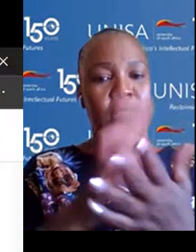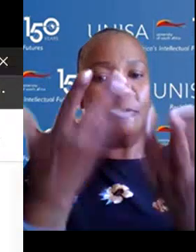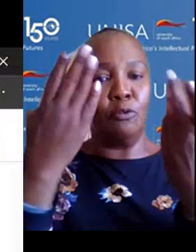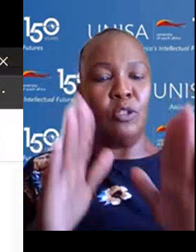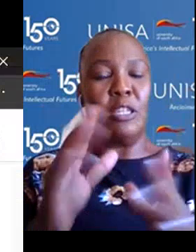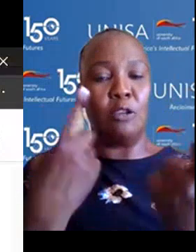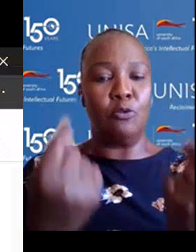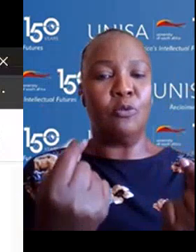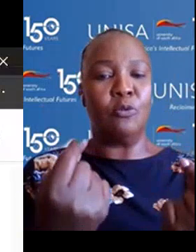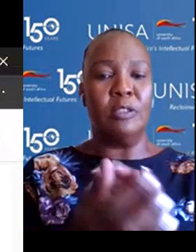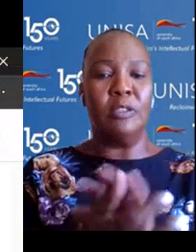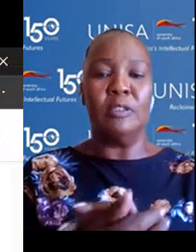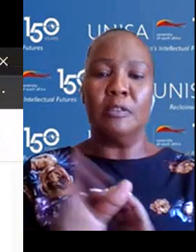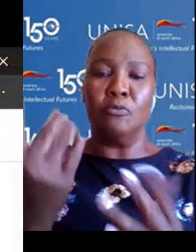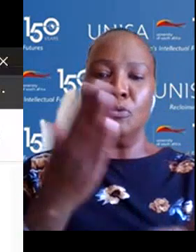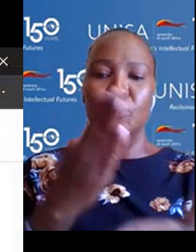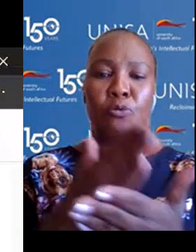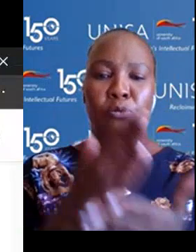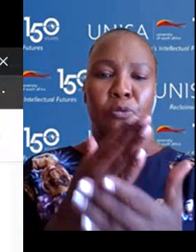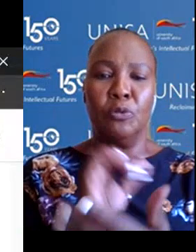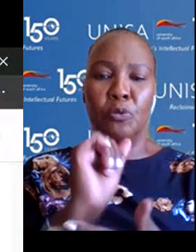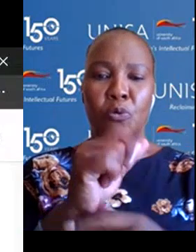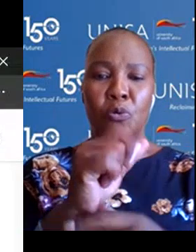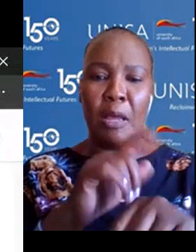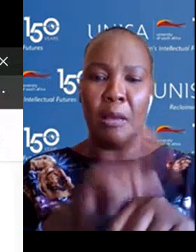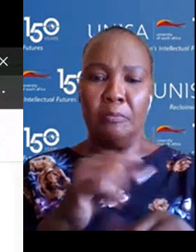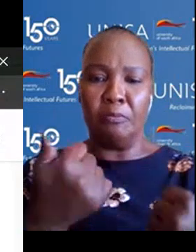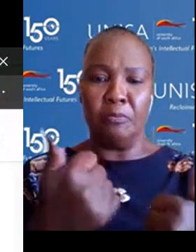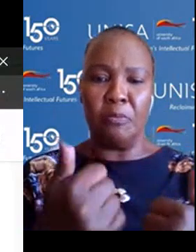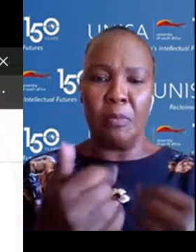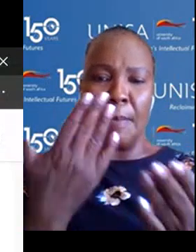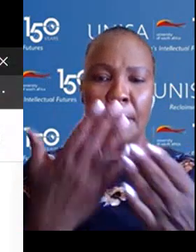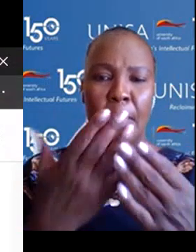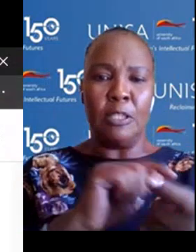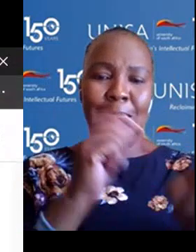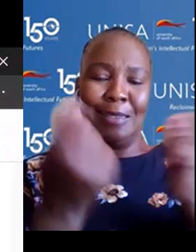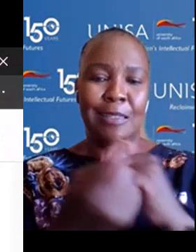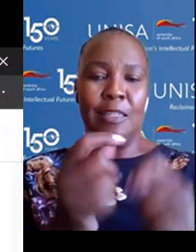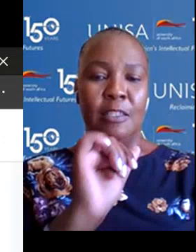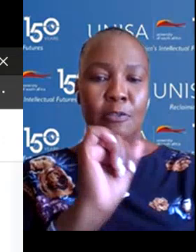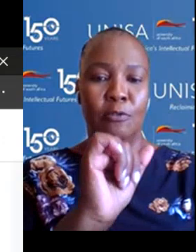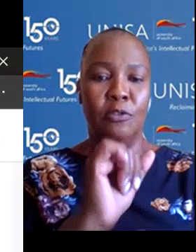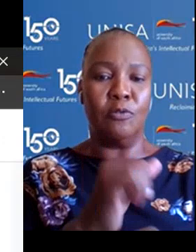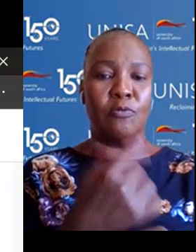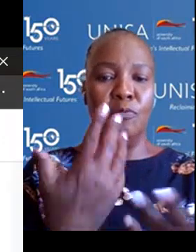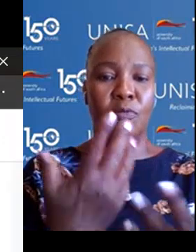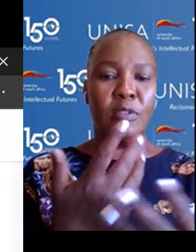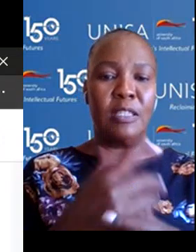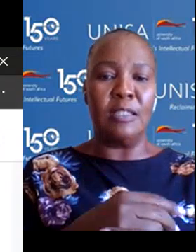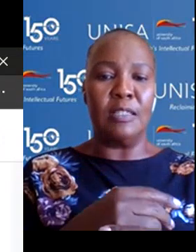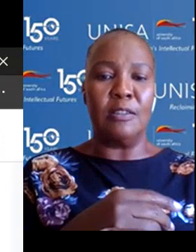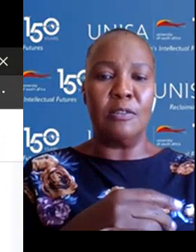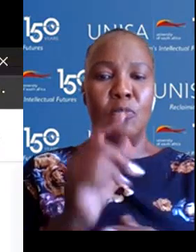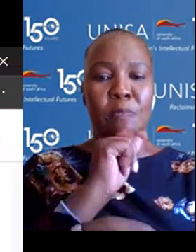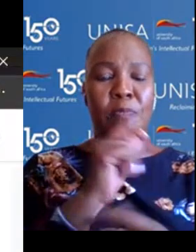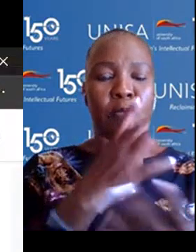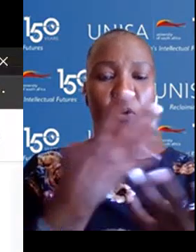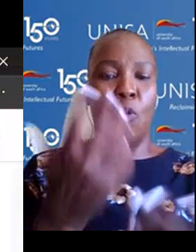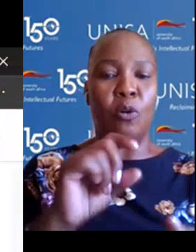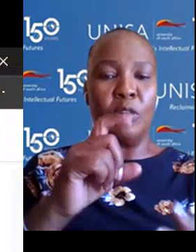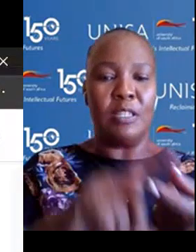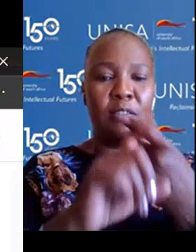doing it. Not sure if your time is correct. Maybe you might need to check your settings there, hey? You're really early, or maybe depends